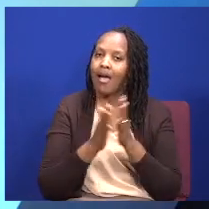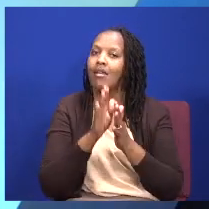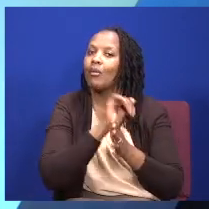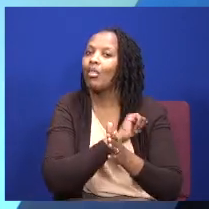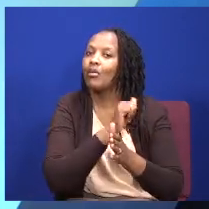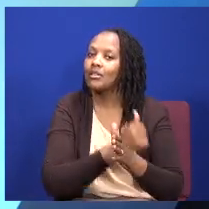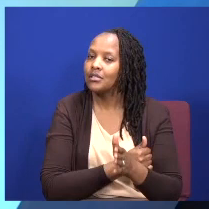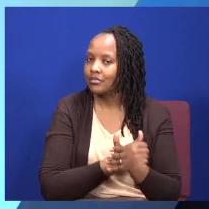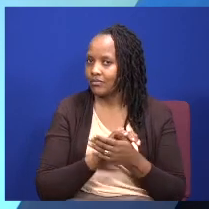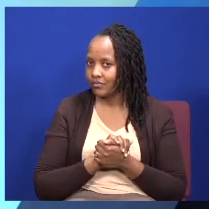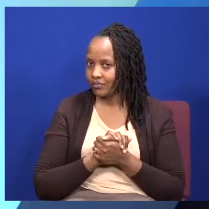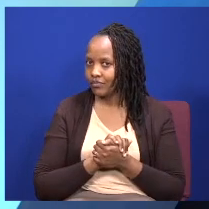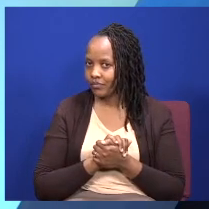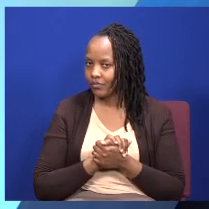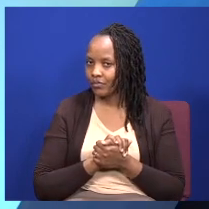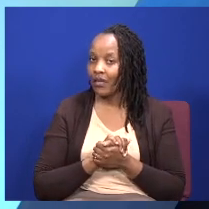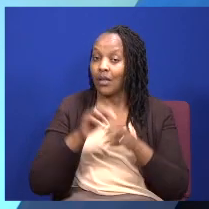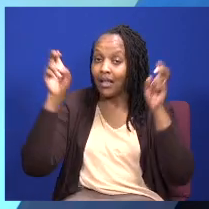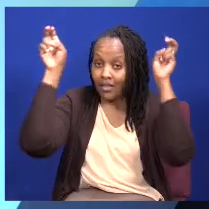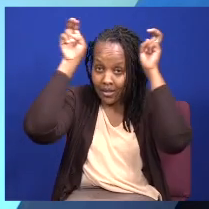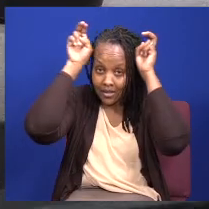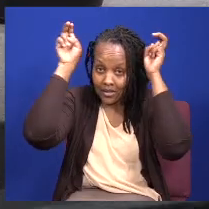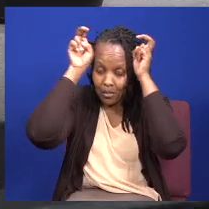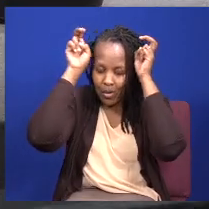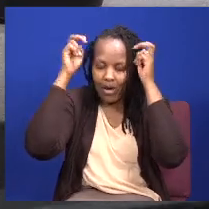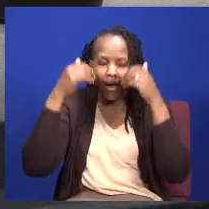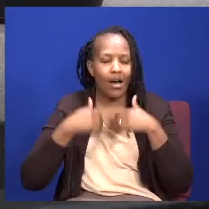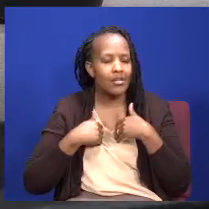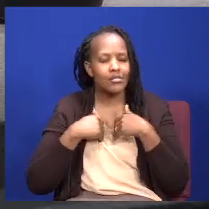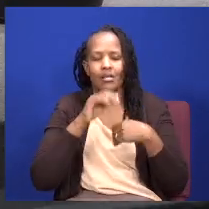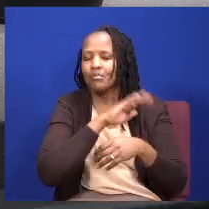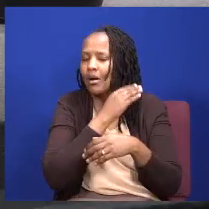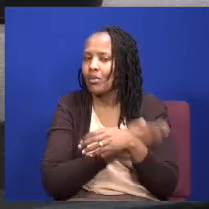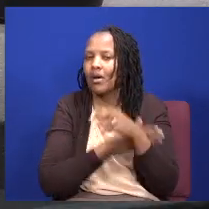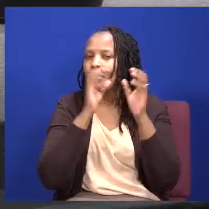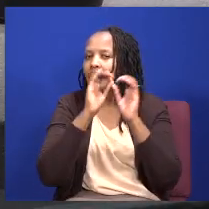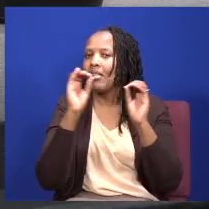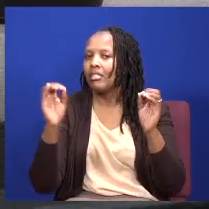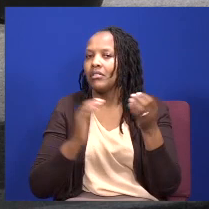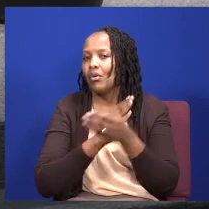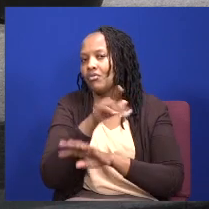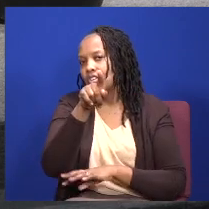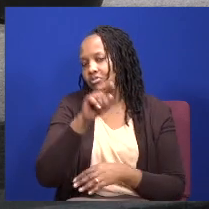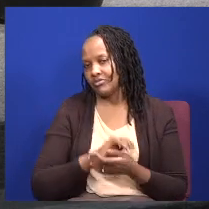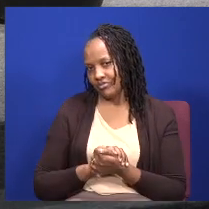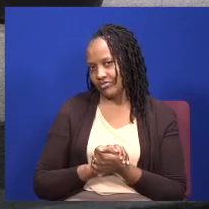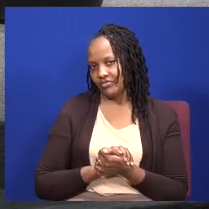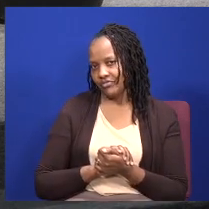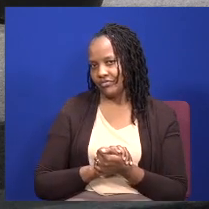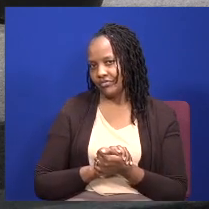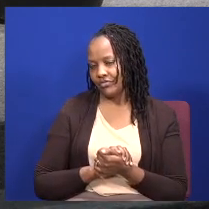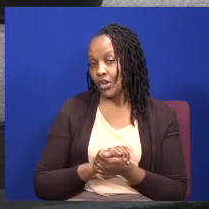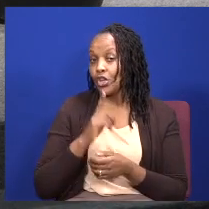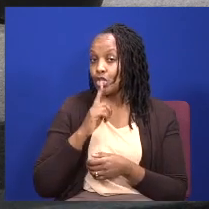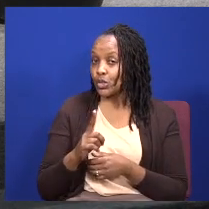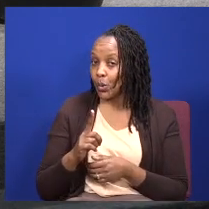God. So the demon has absolutely no power over you. So we must